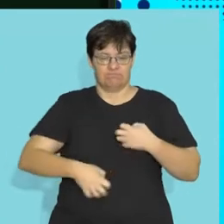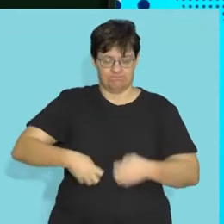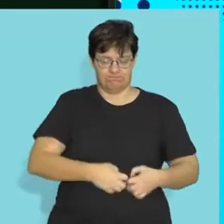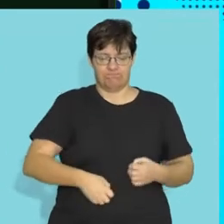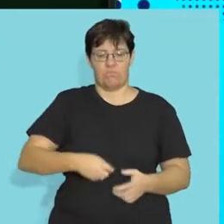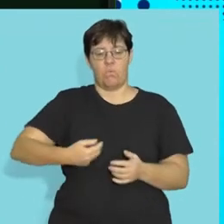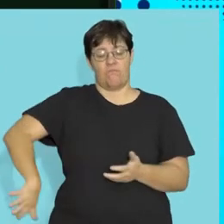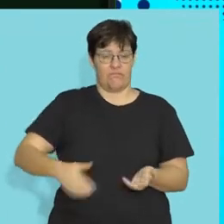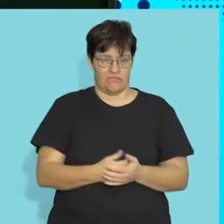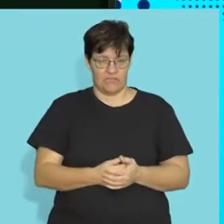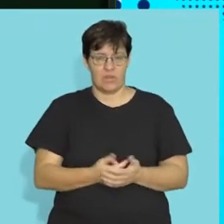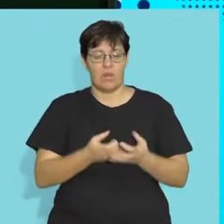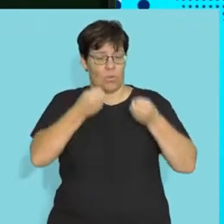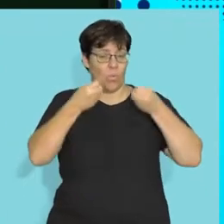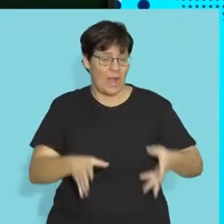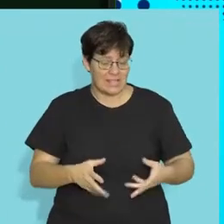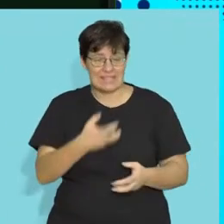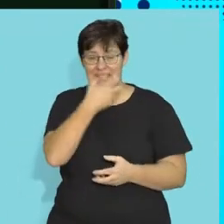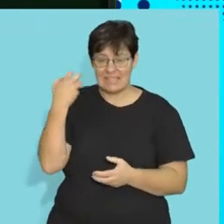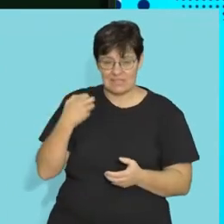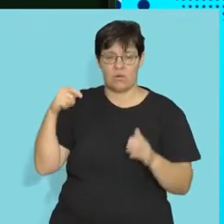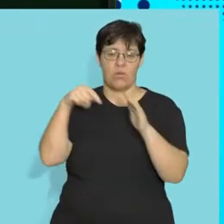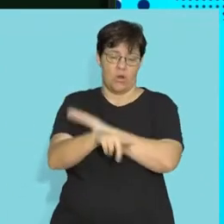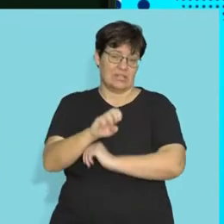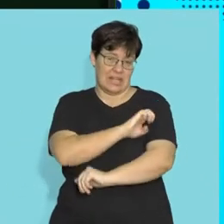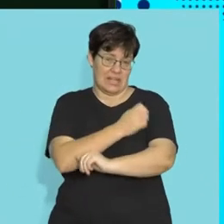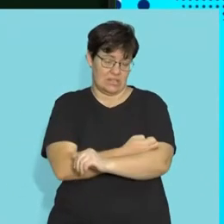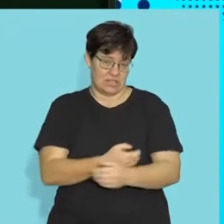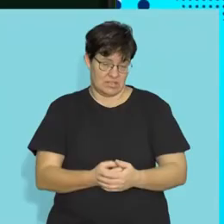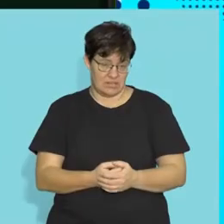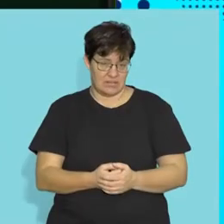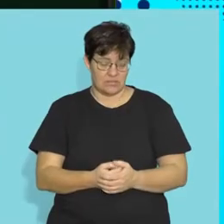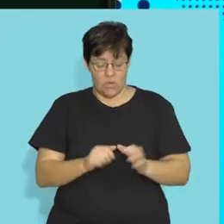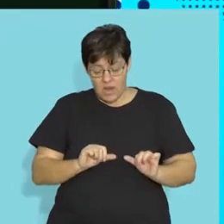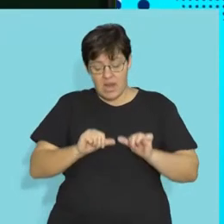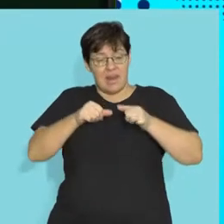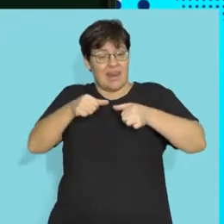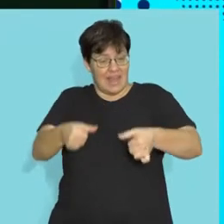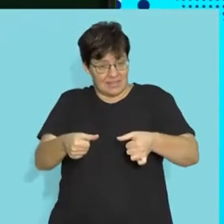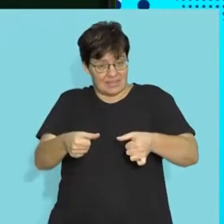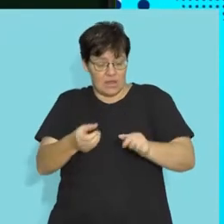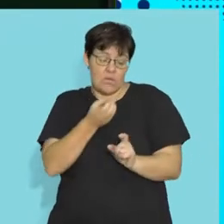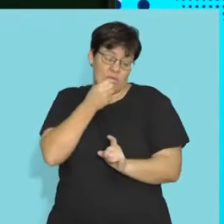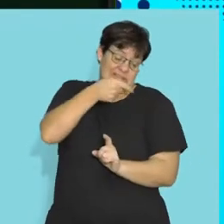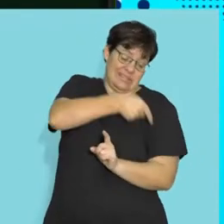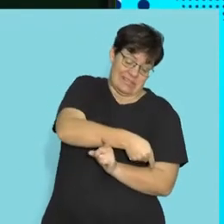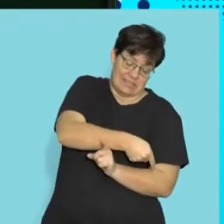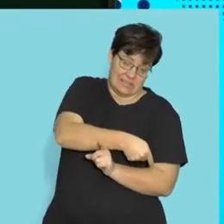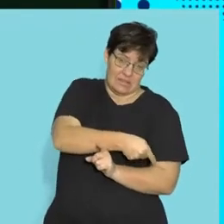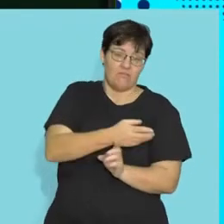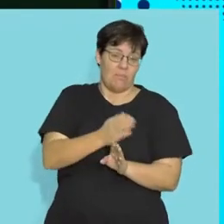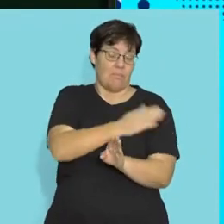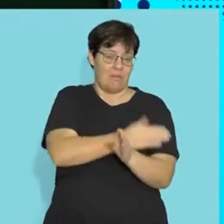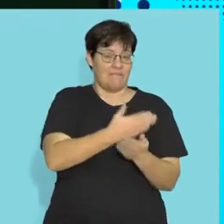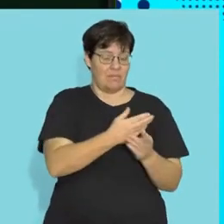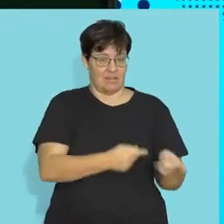metabolism. Some of that energy is lost as waste and heat. So the next trophic level that is going to consume the energy available